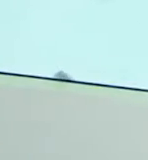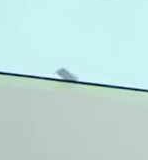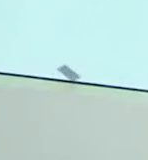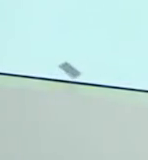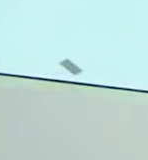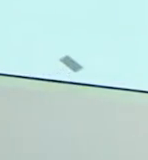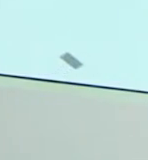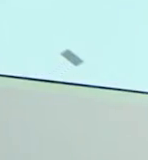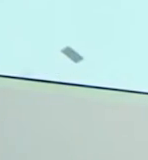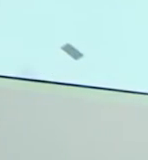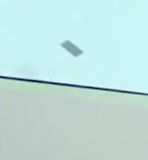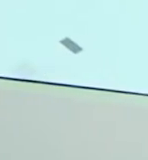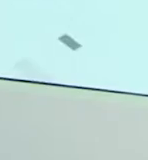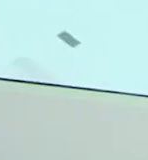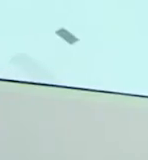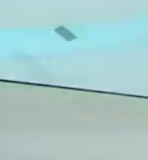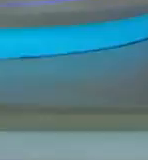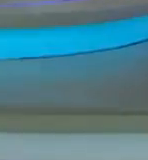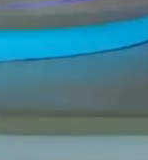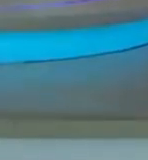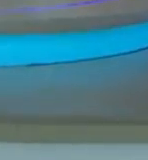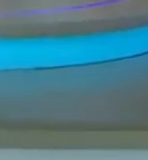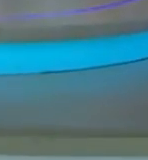ng 24 oras.